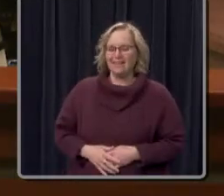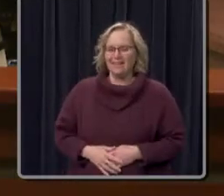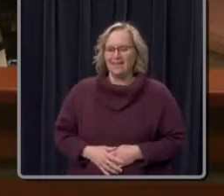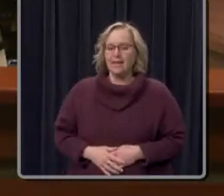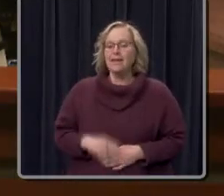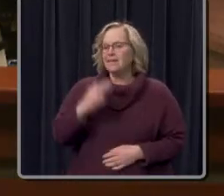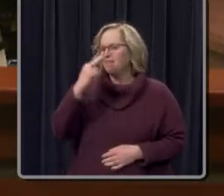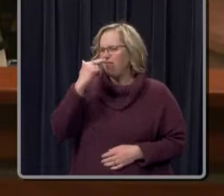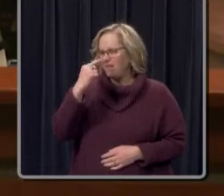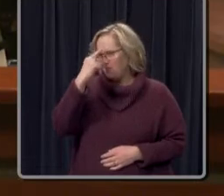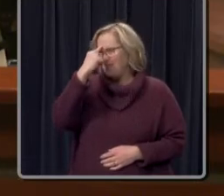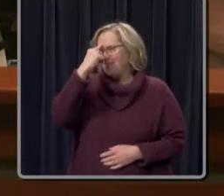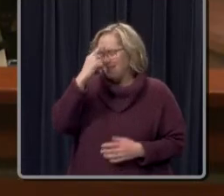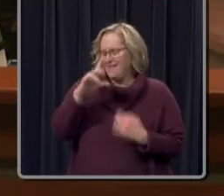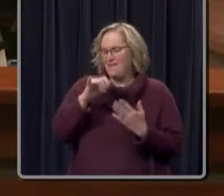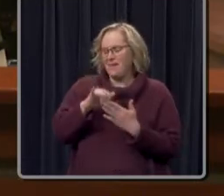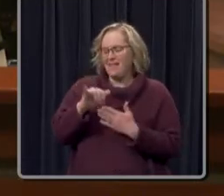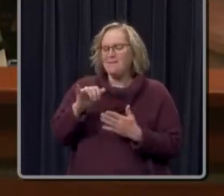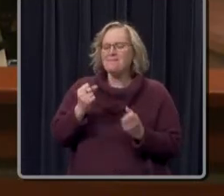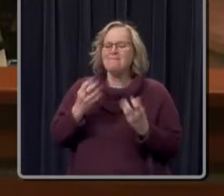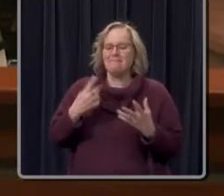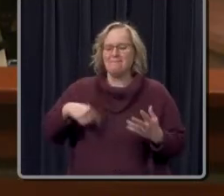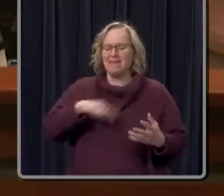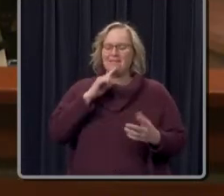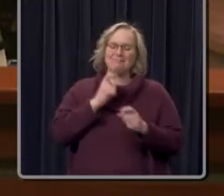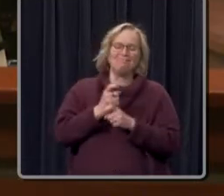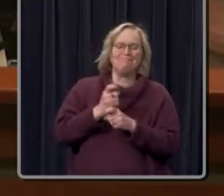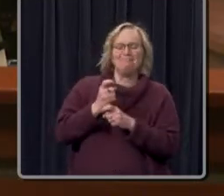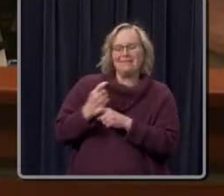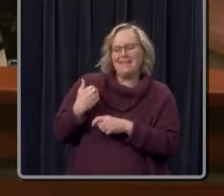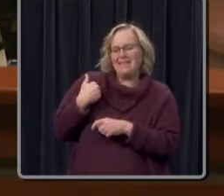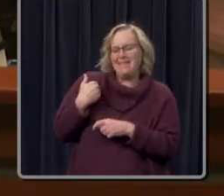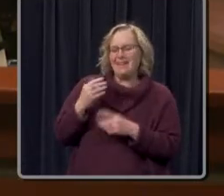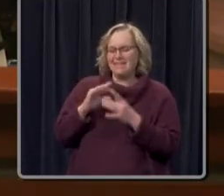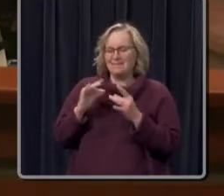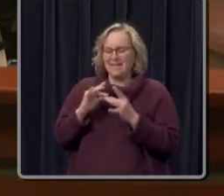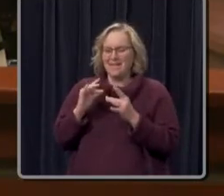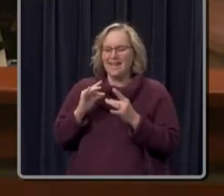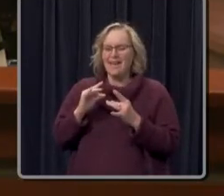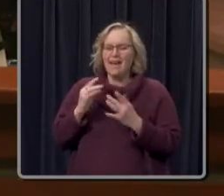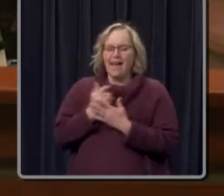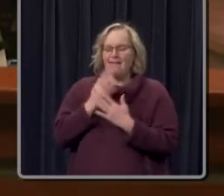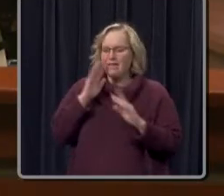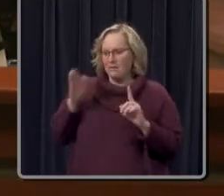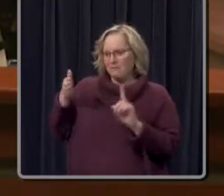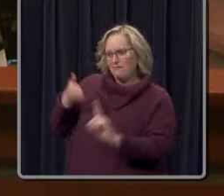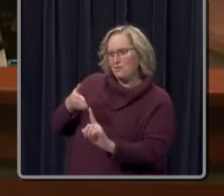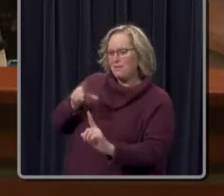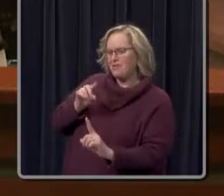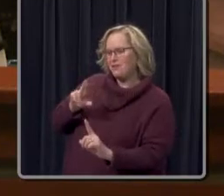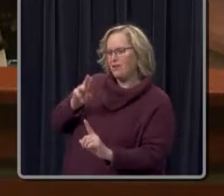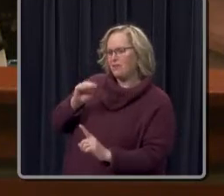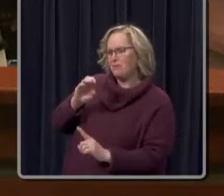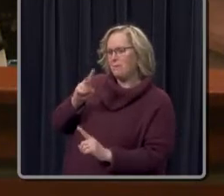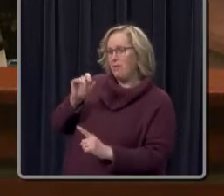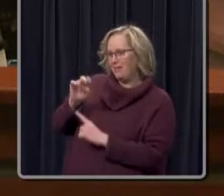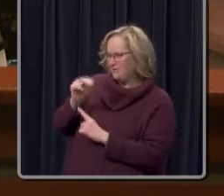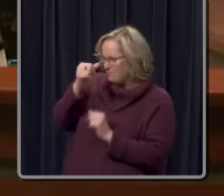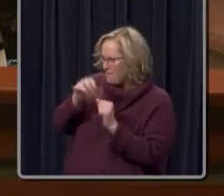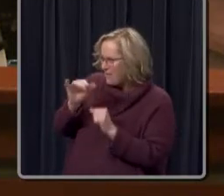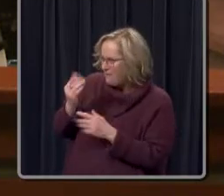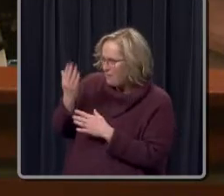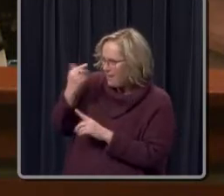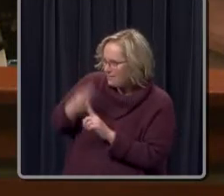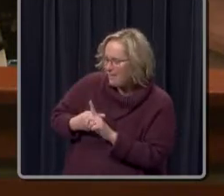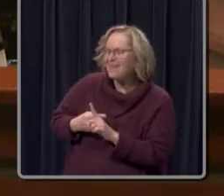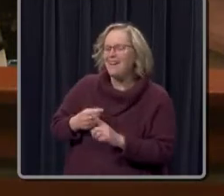of funny to think about this, but many of us joked at our last meeting that it was all about Dr. McMullen. I don't know if you remember that, but you know, we had